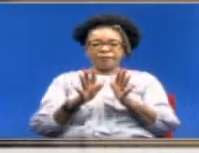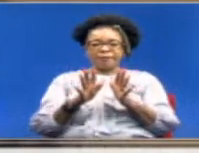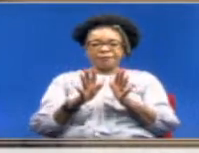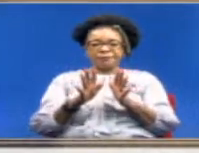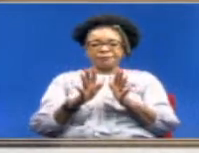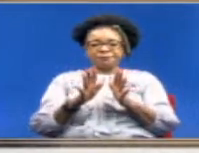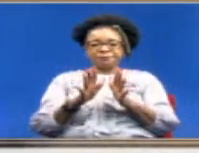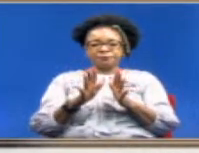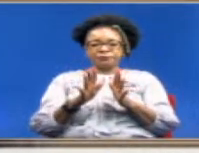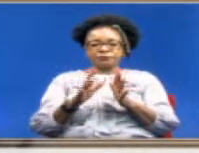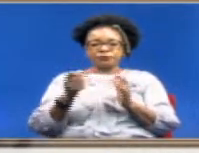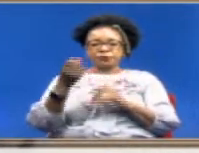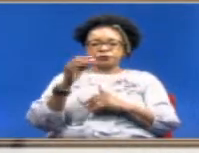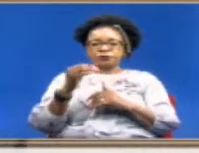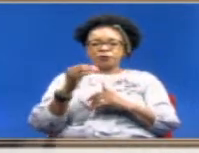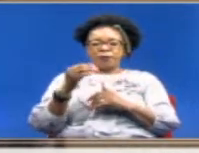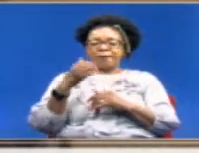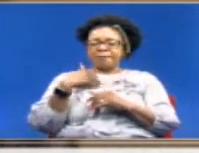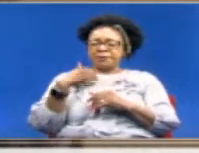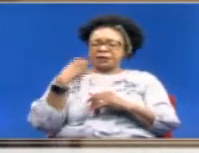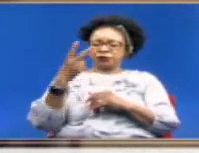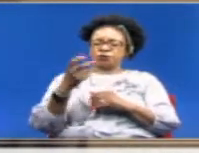Mm-hmm. Yes.